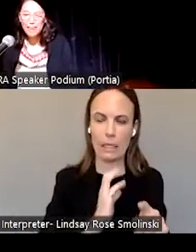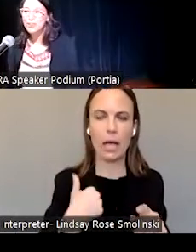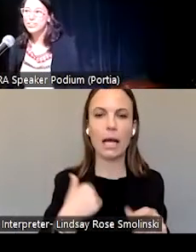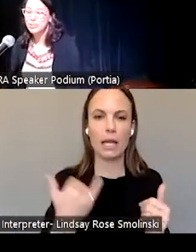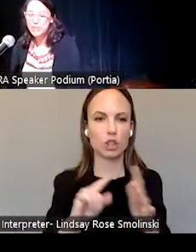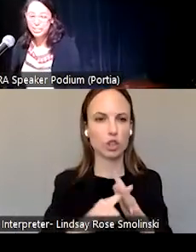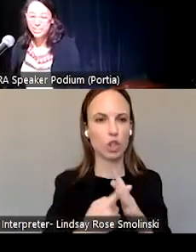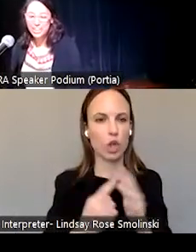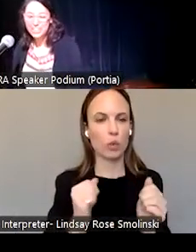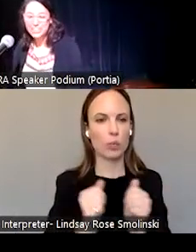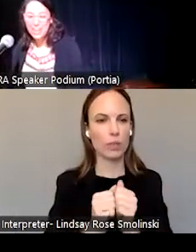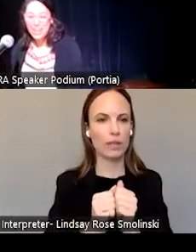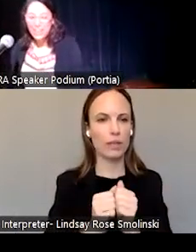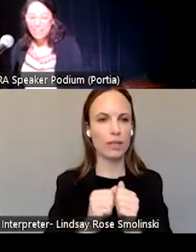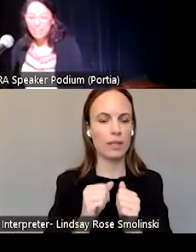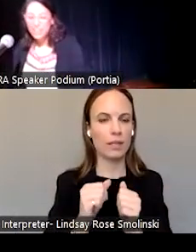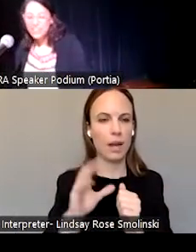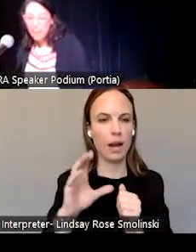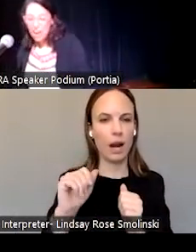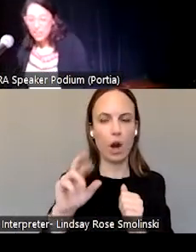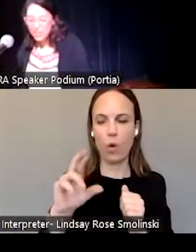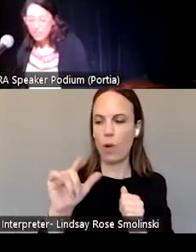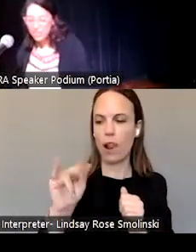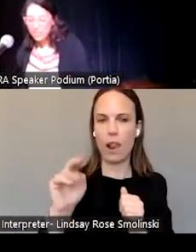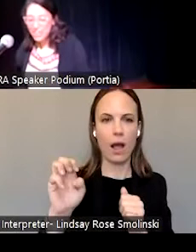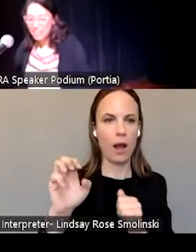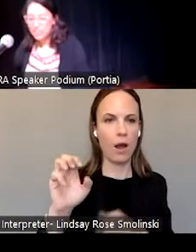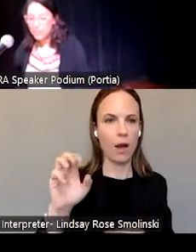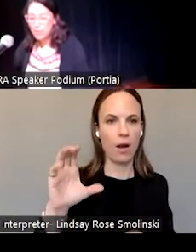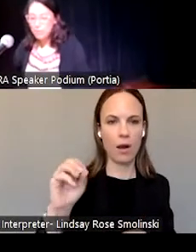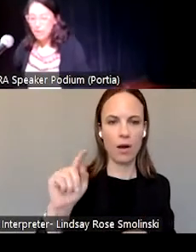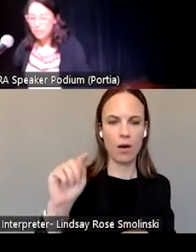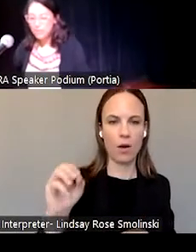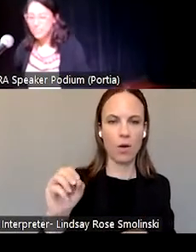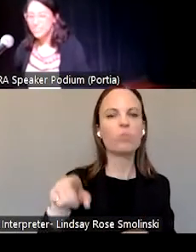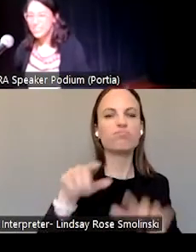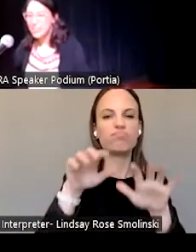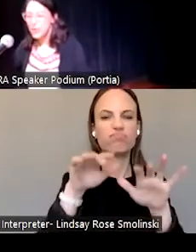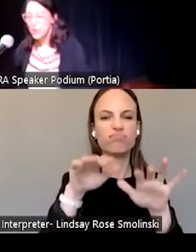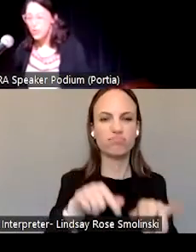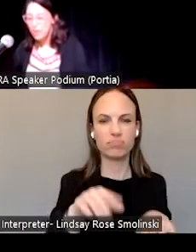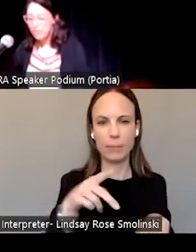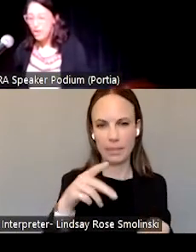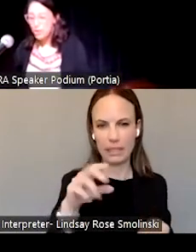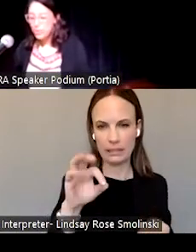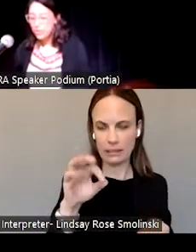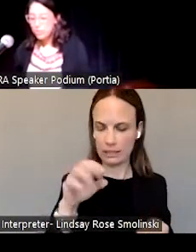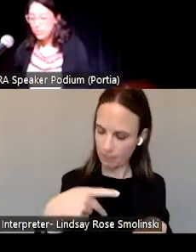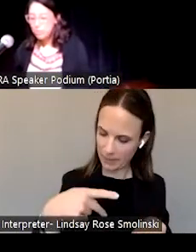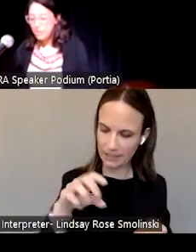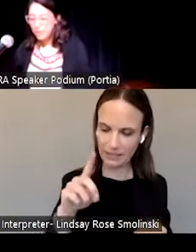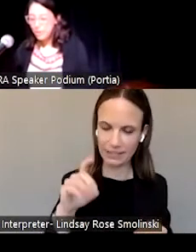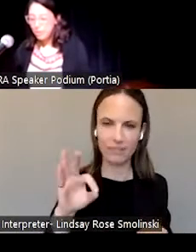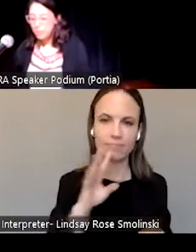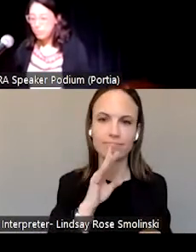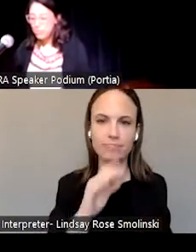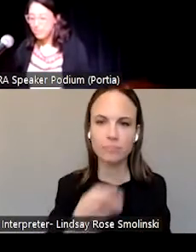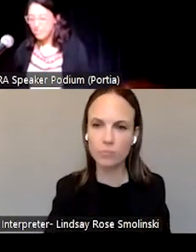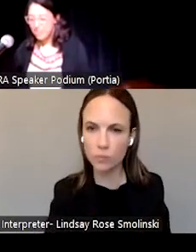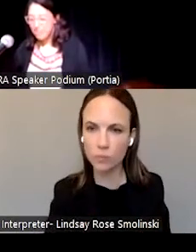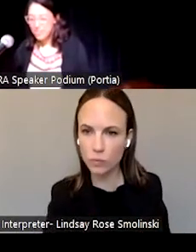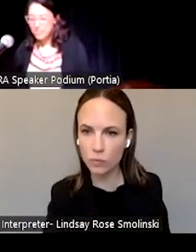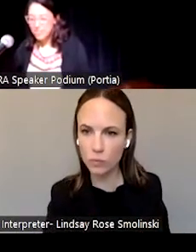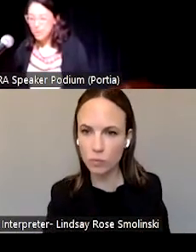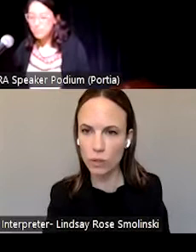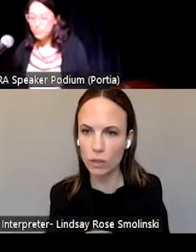Our first speaker is Caroline Cotto. Caroline is the co-founder and COO of Renewal Mill and board president